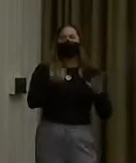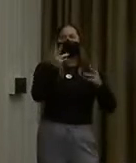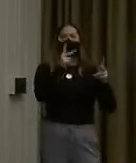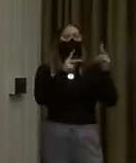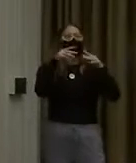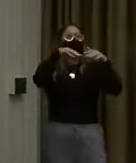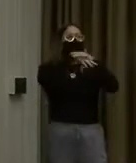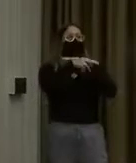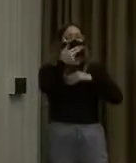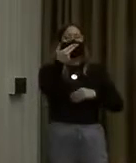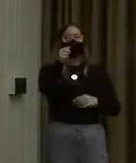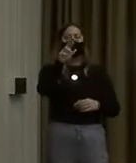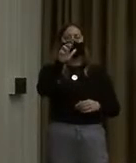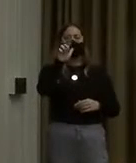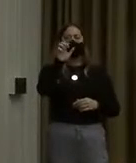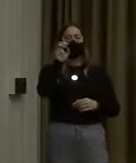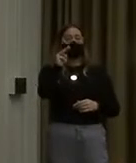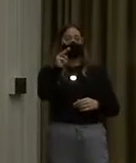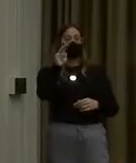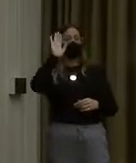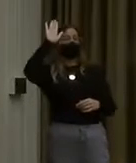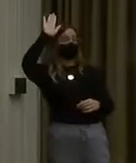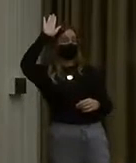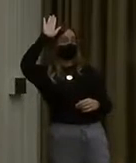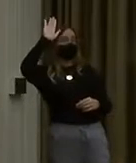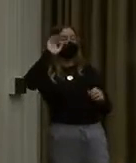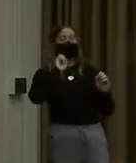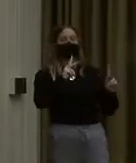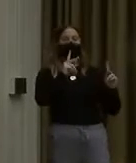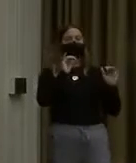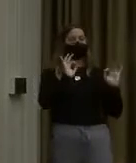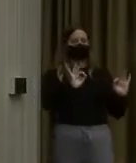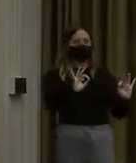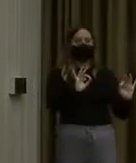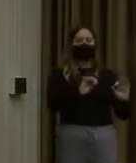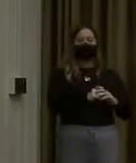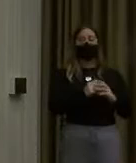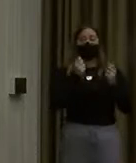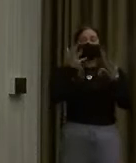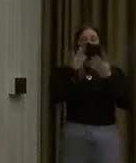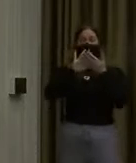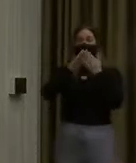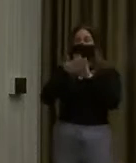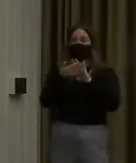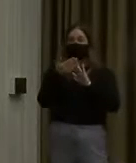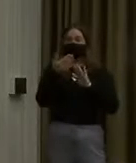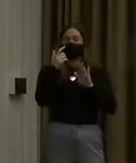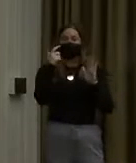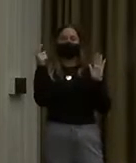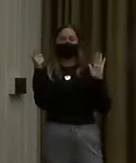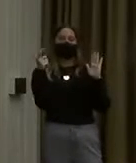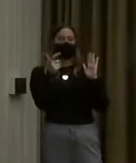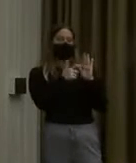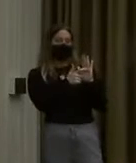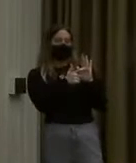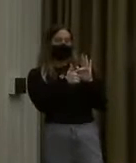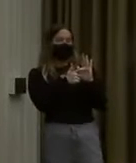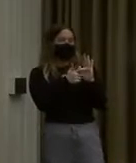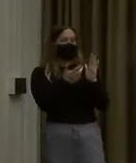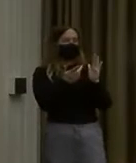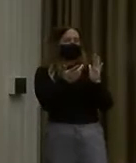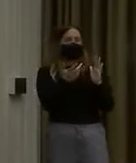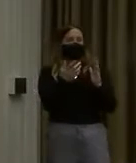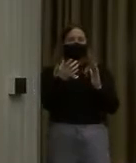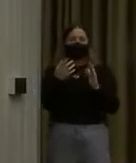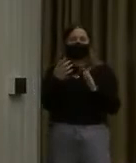Harlem? Anybody visited Harlem before? Yes? Okay, good. In many of these communities, you may have noticed, and especially